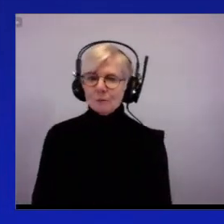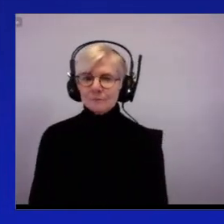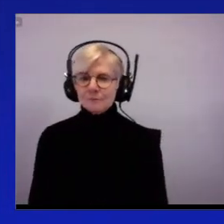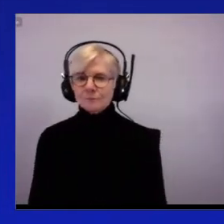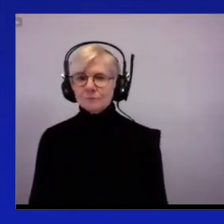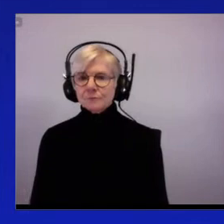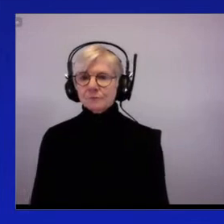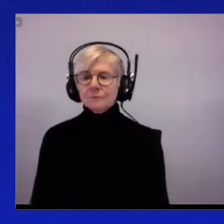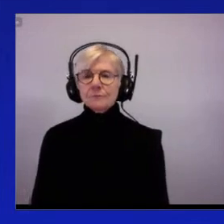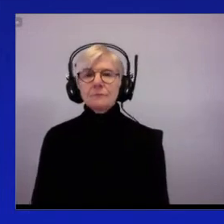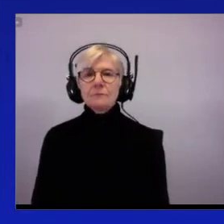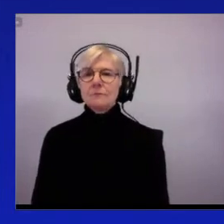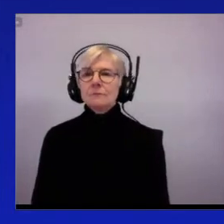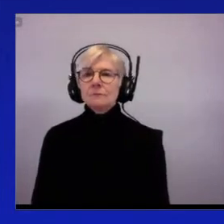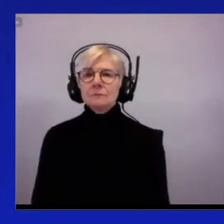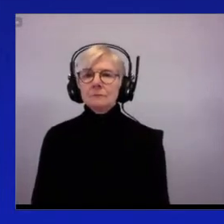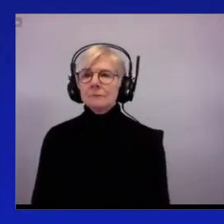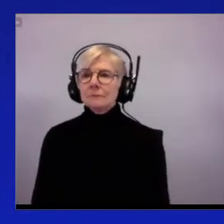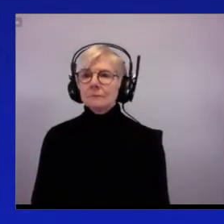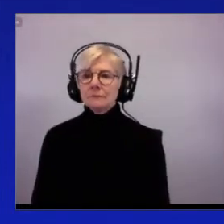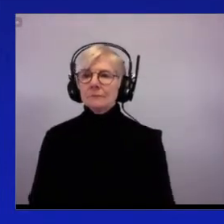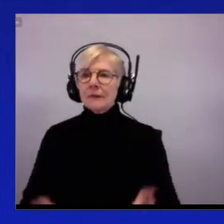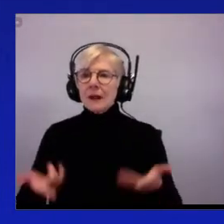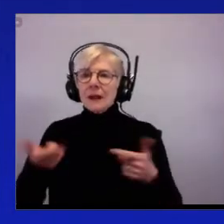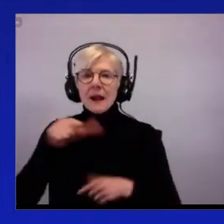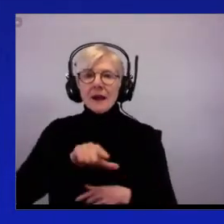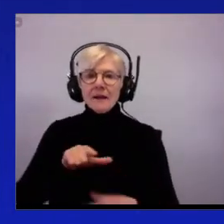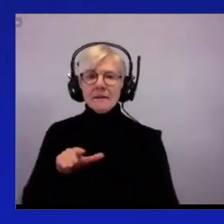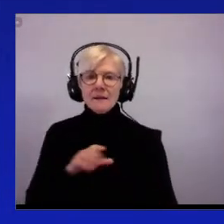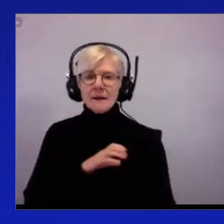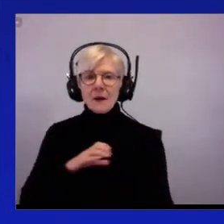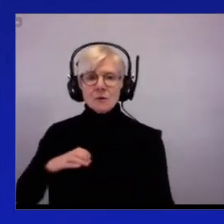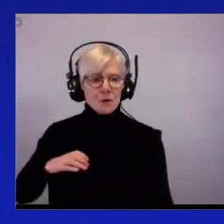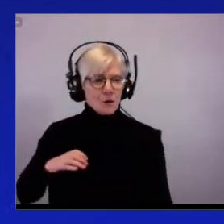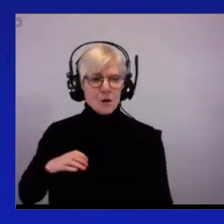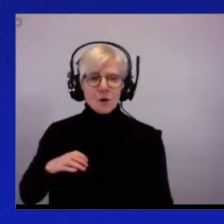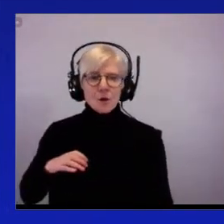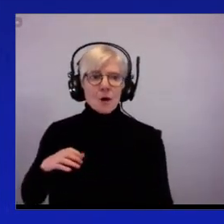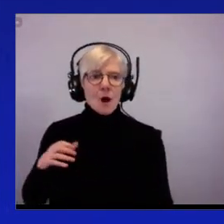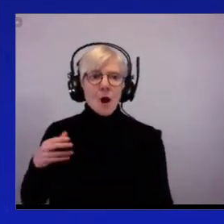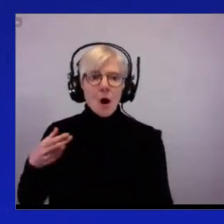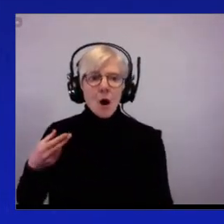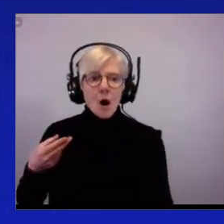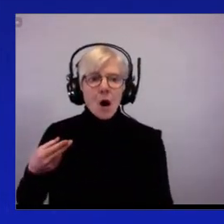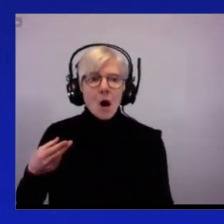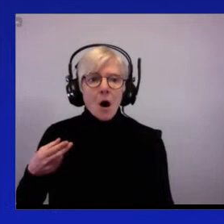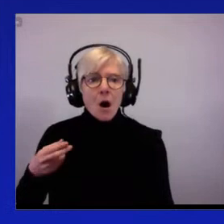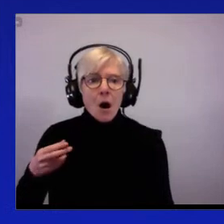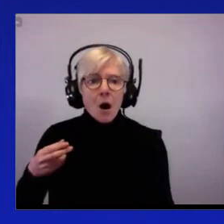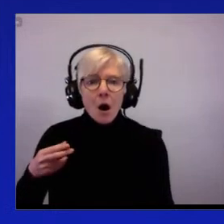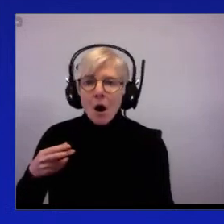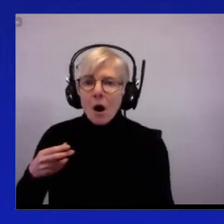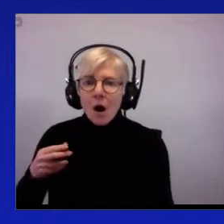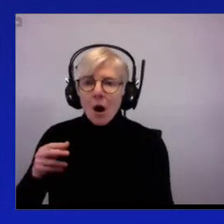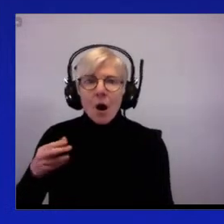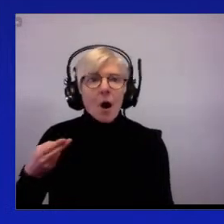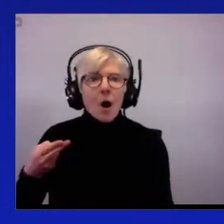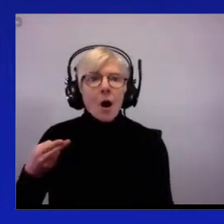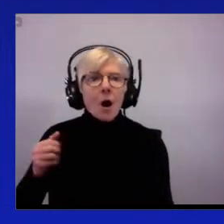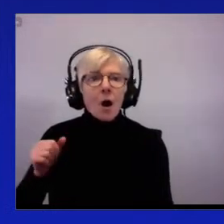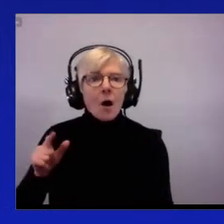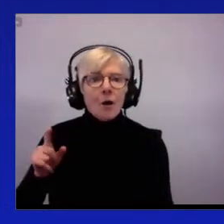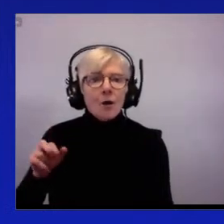Thank you, Councillor. And Councillor Harder is next. Not sure she's on the line.